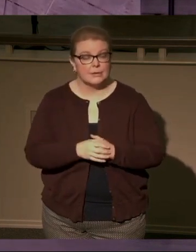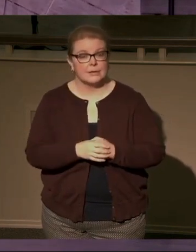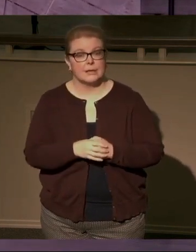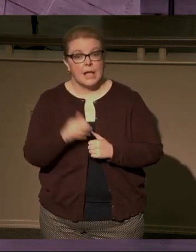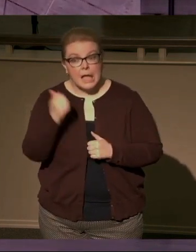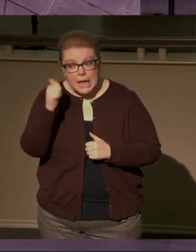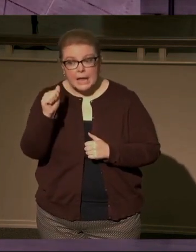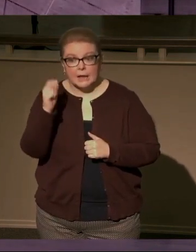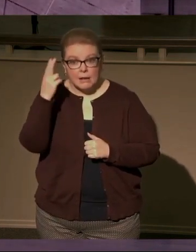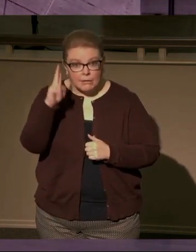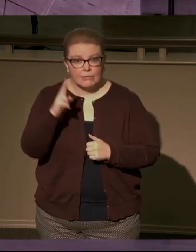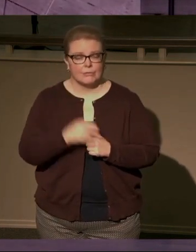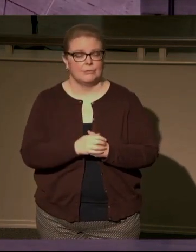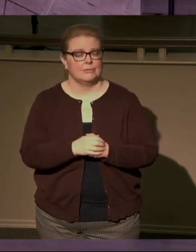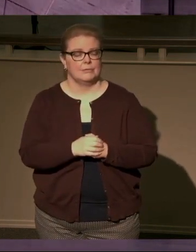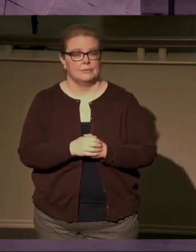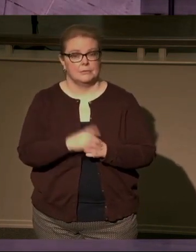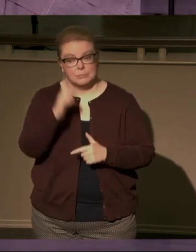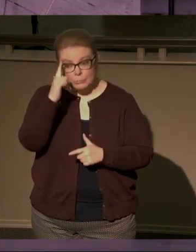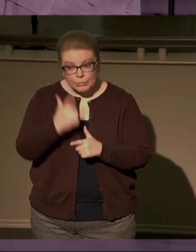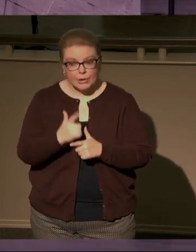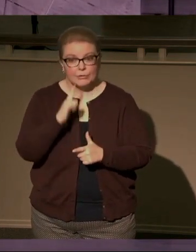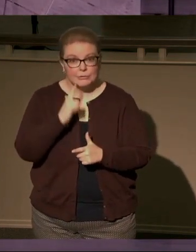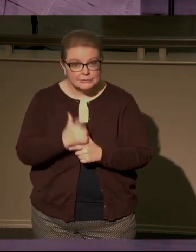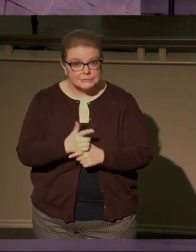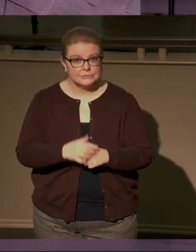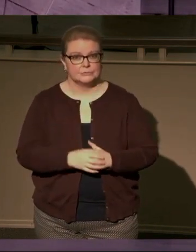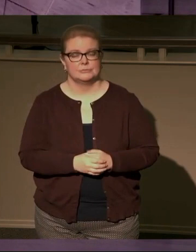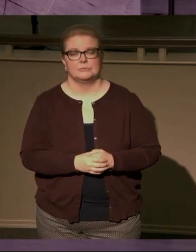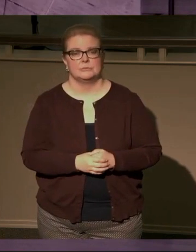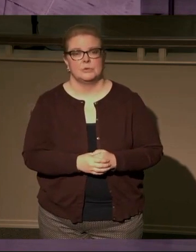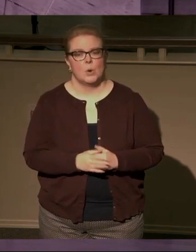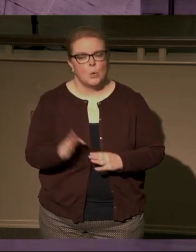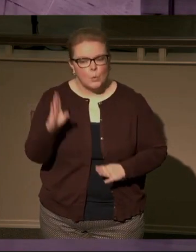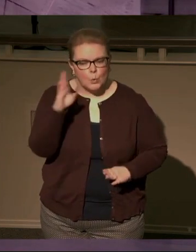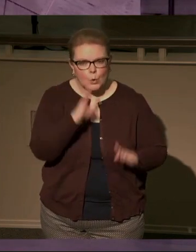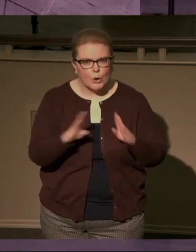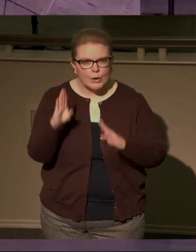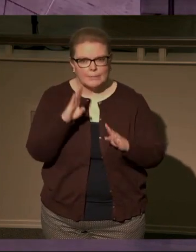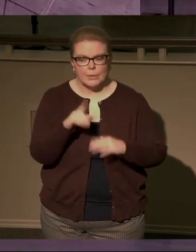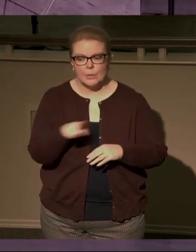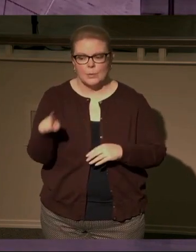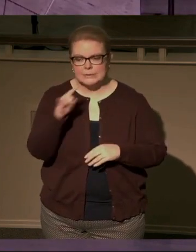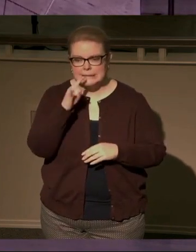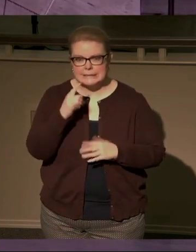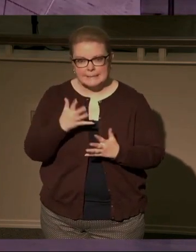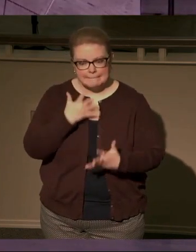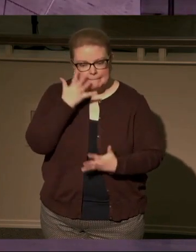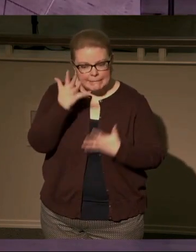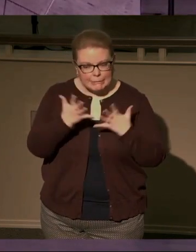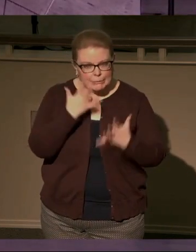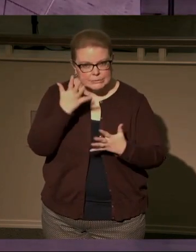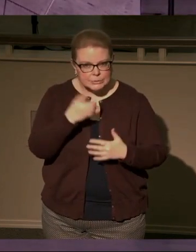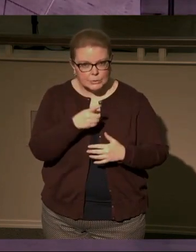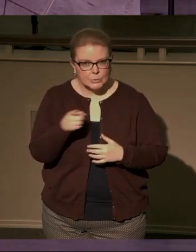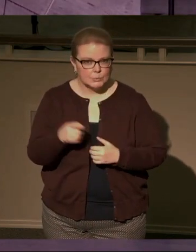aunts, uncles, brothers and sisters, you're worried about those kids embarrassing you.